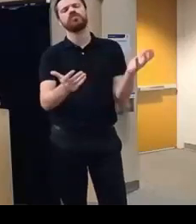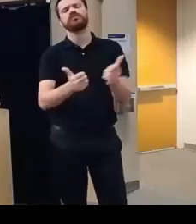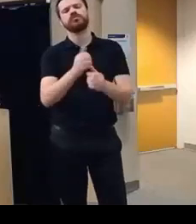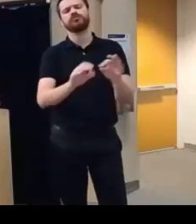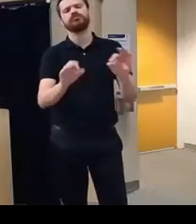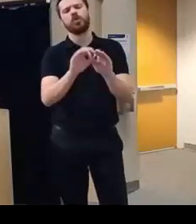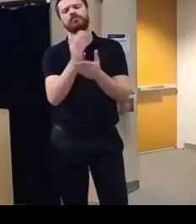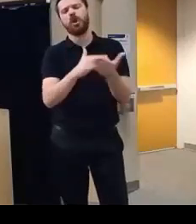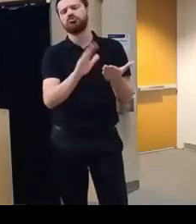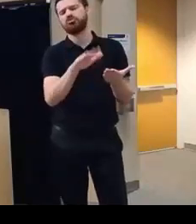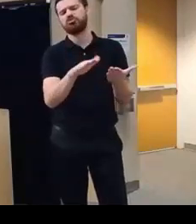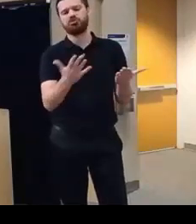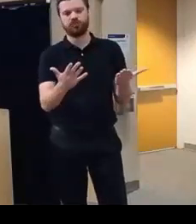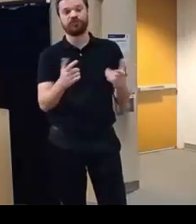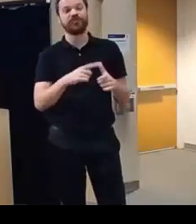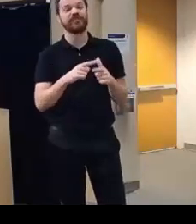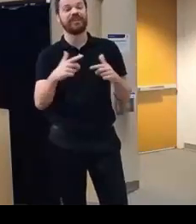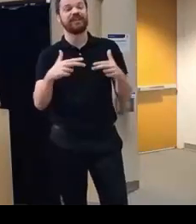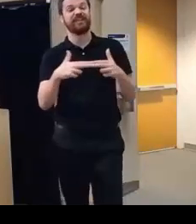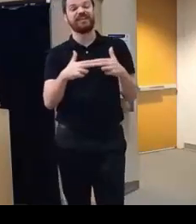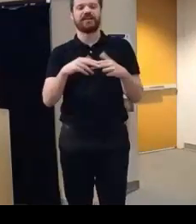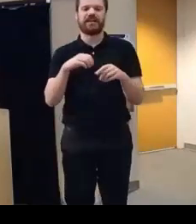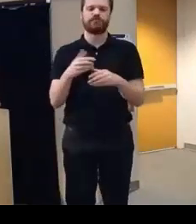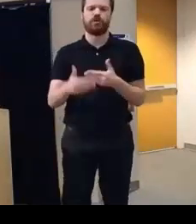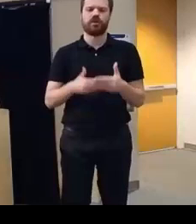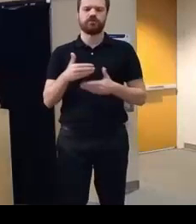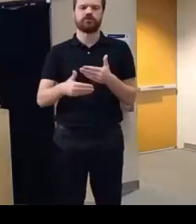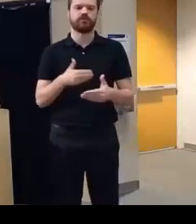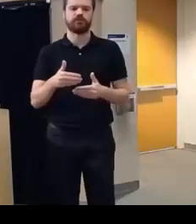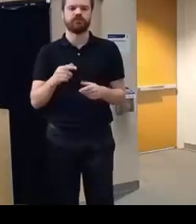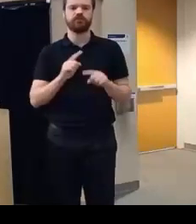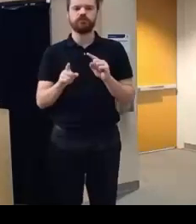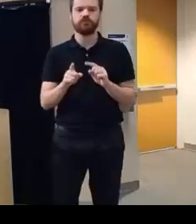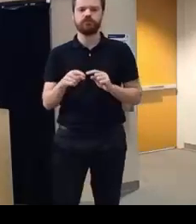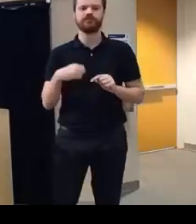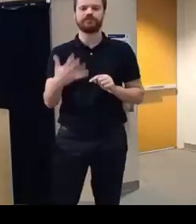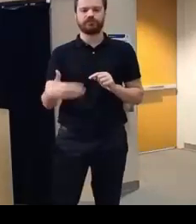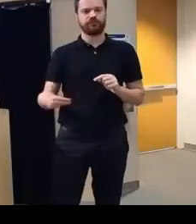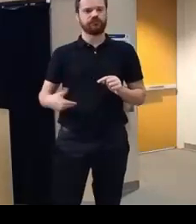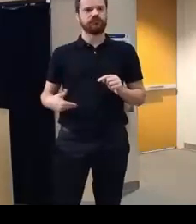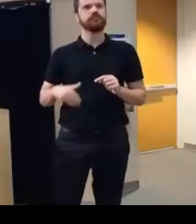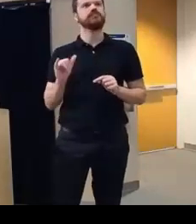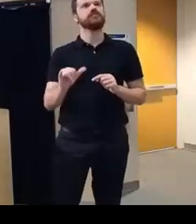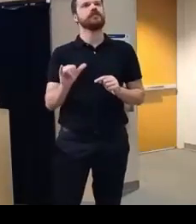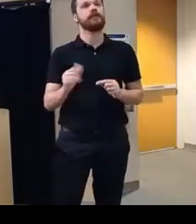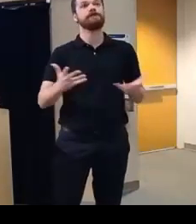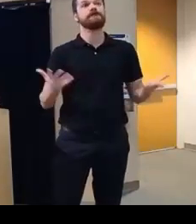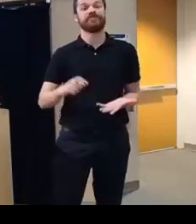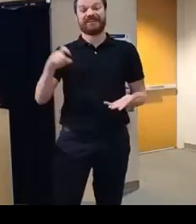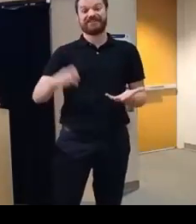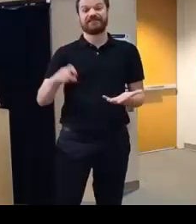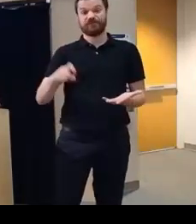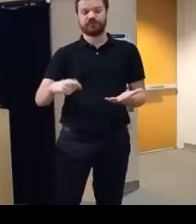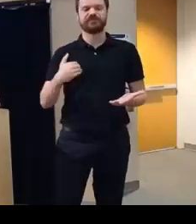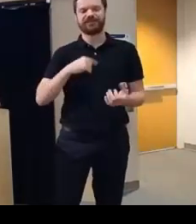parts. And I thought this slide was just, so this is in progress, but just to kind of give you a sense, one of the things that is very necessary is that you